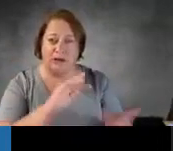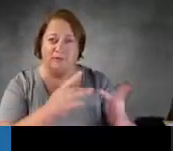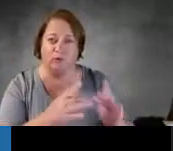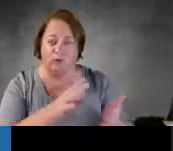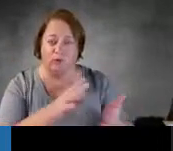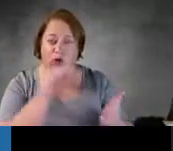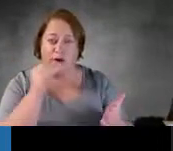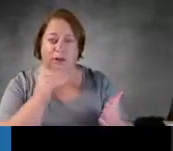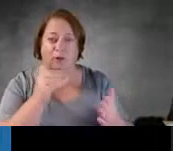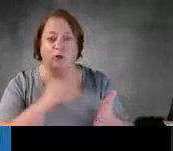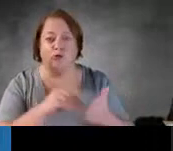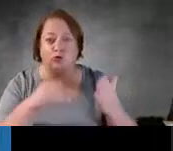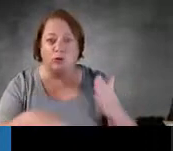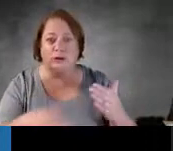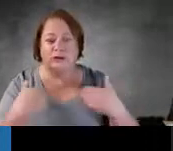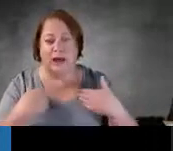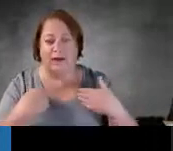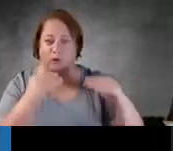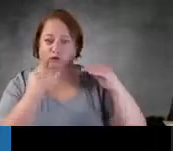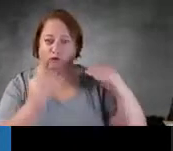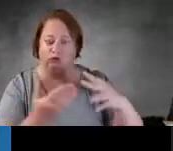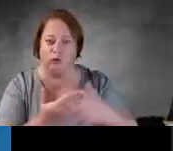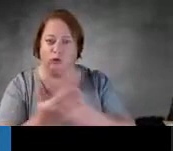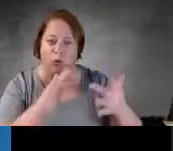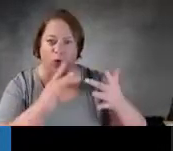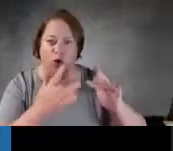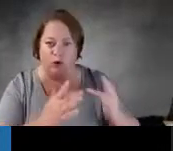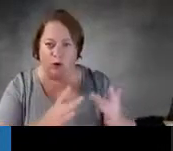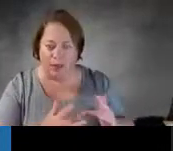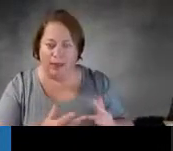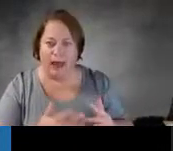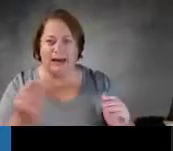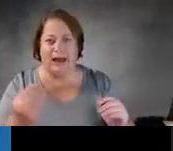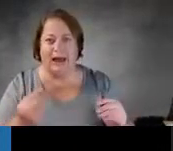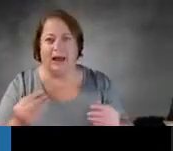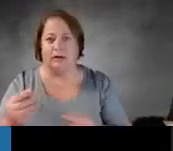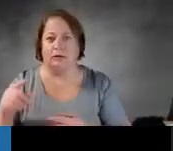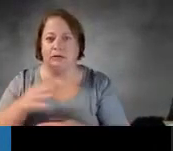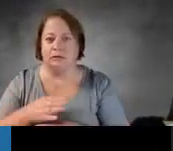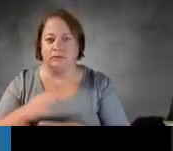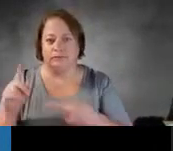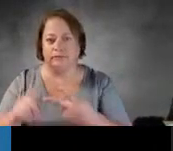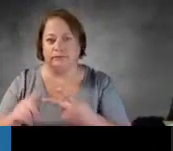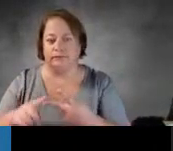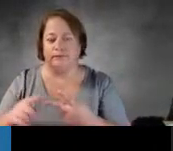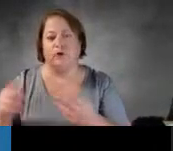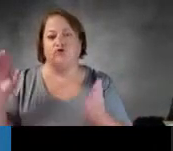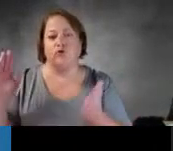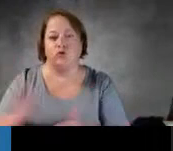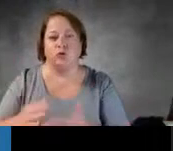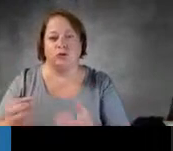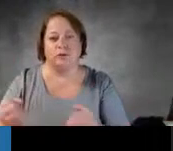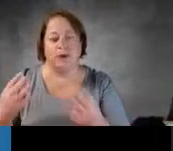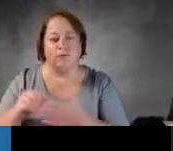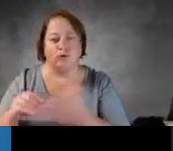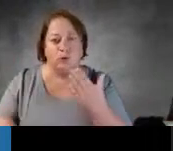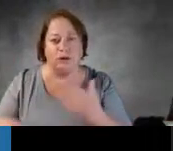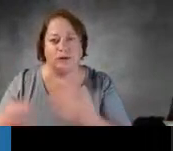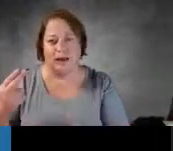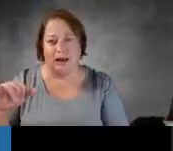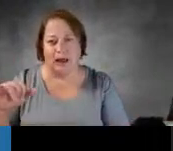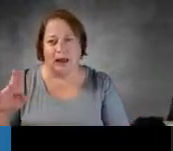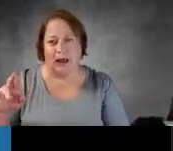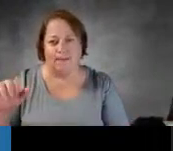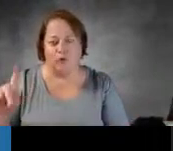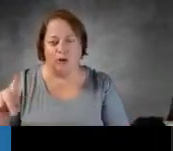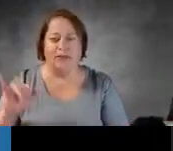who receive instruction remotely and through online resources, and reduced capacity and or hybrid models consisted of students